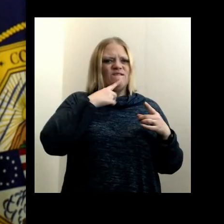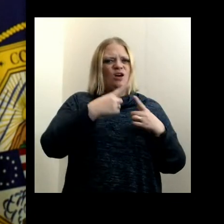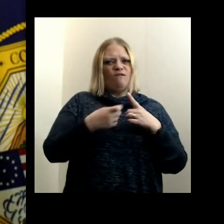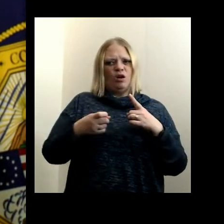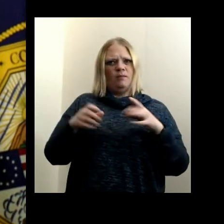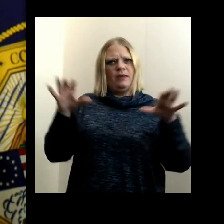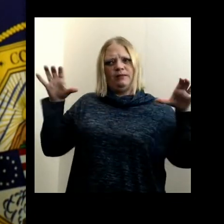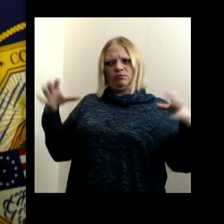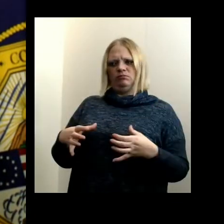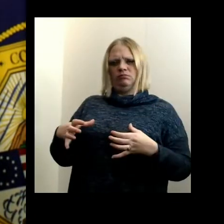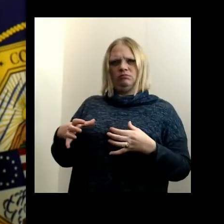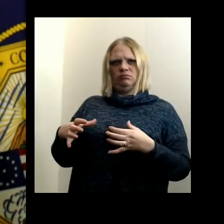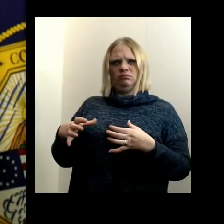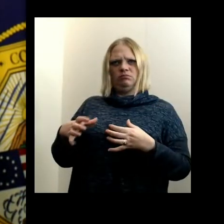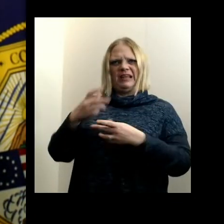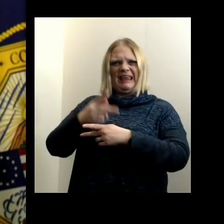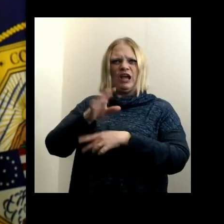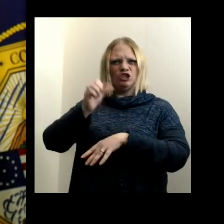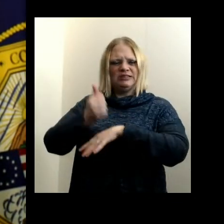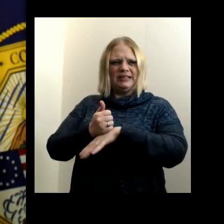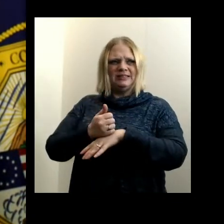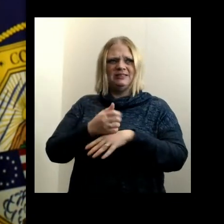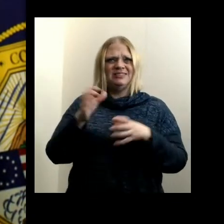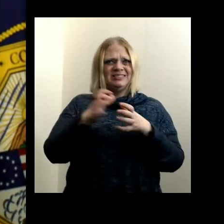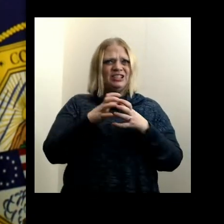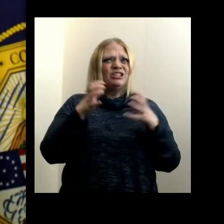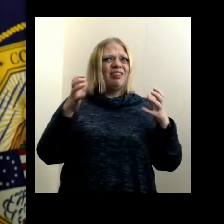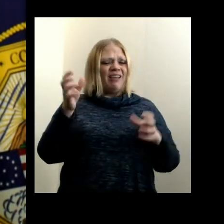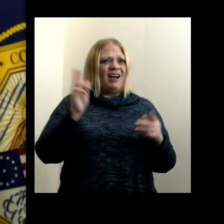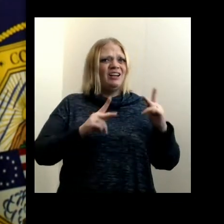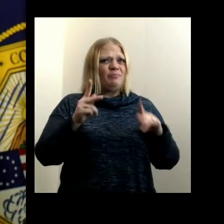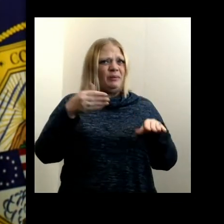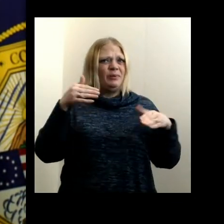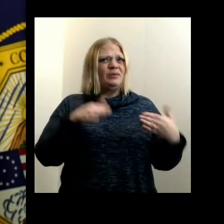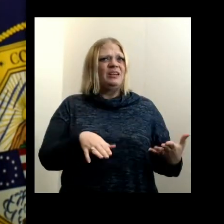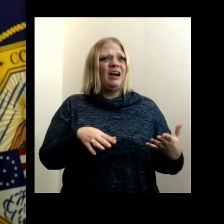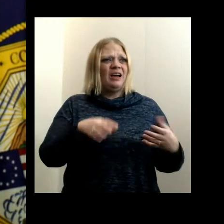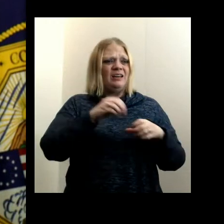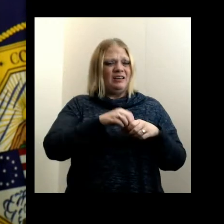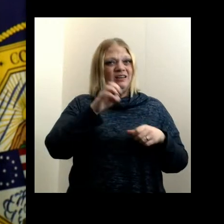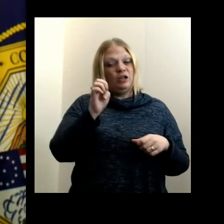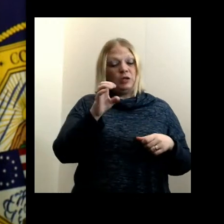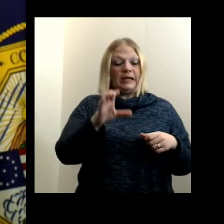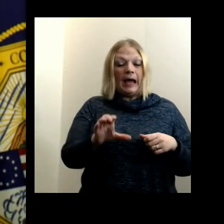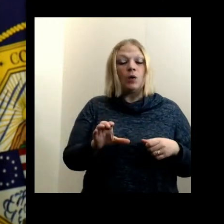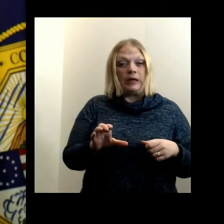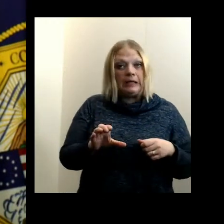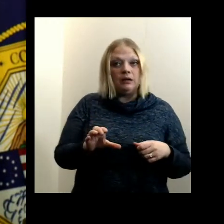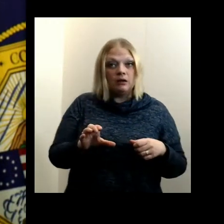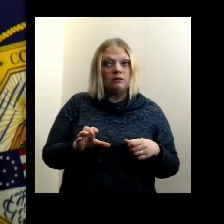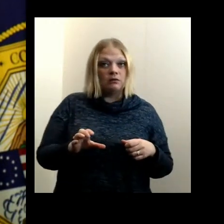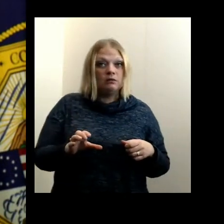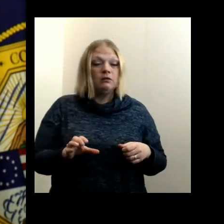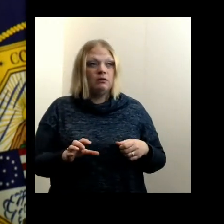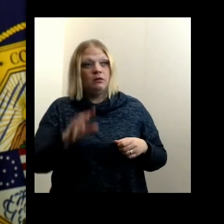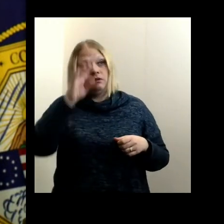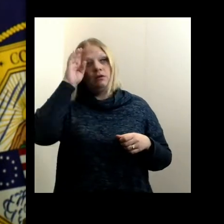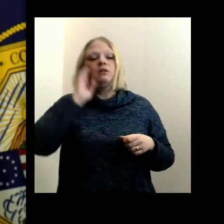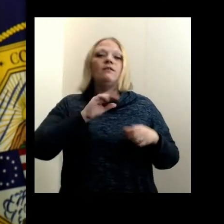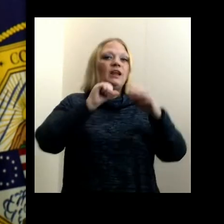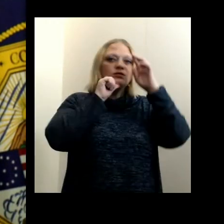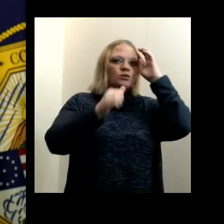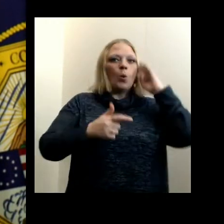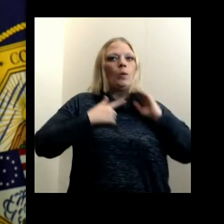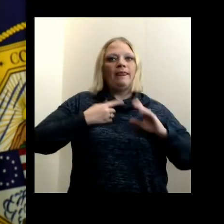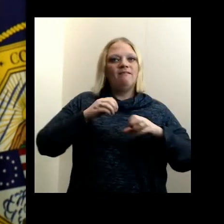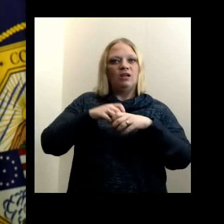locations, there's a sizable portion of people who are dying in Erie County at least, who are not living in a nursing